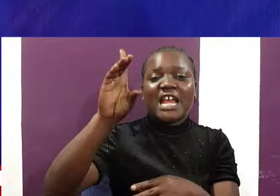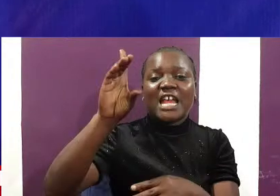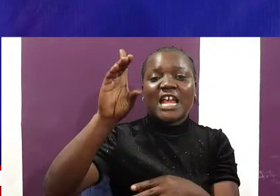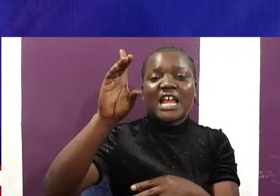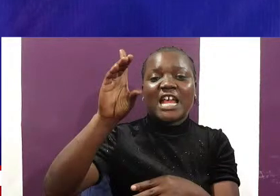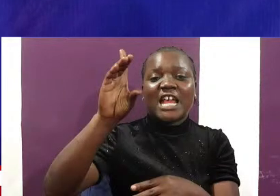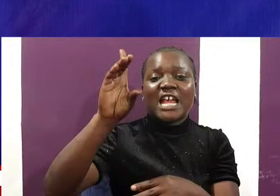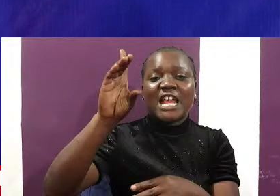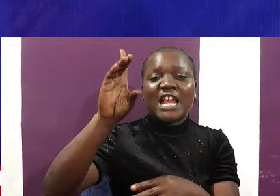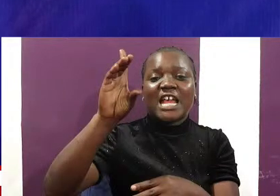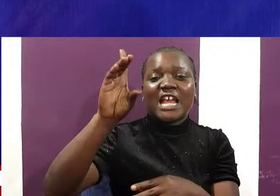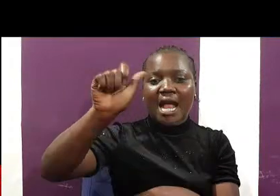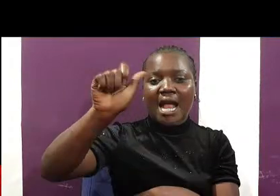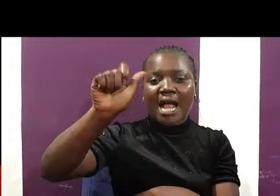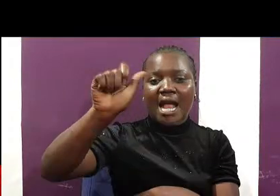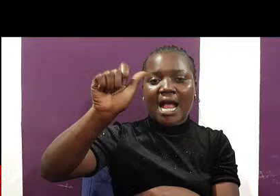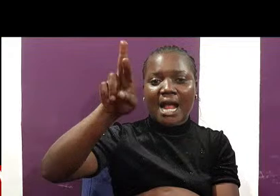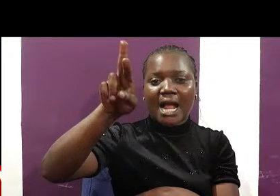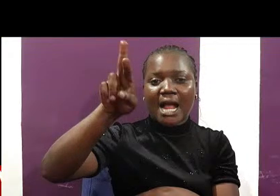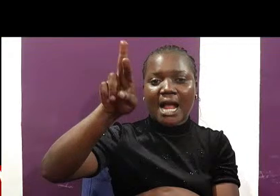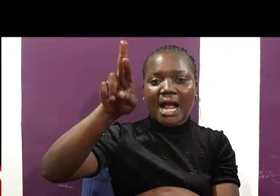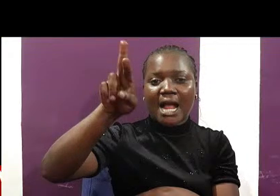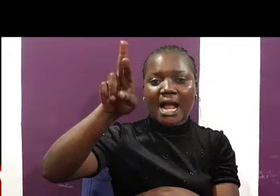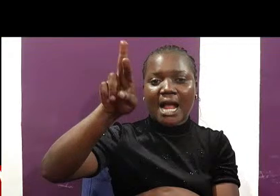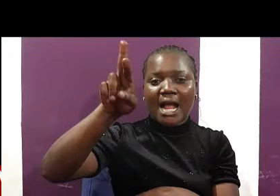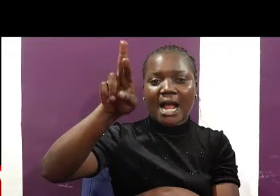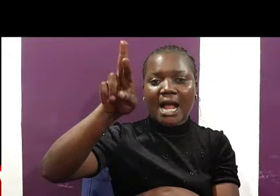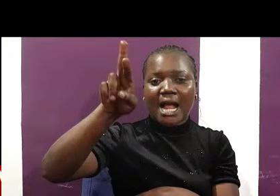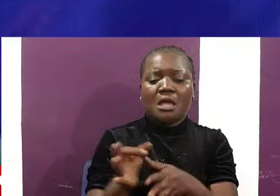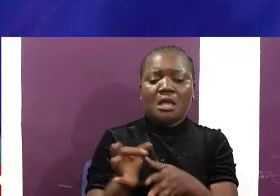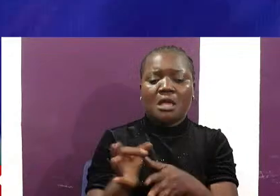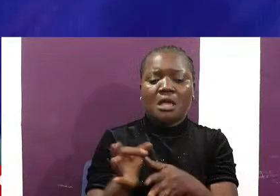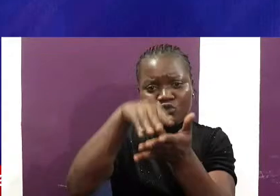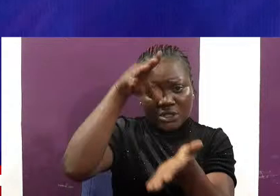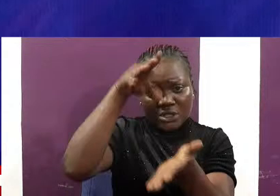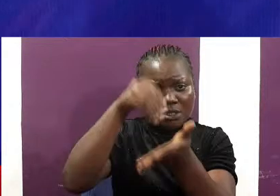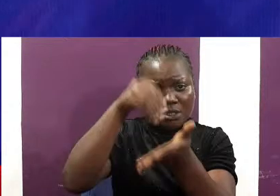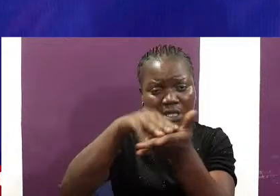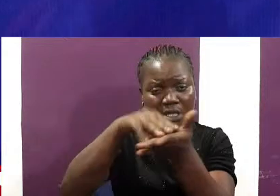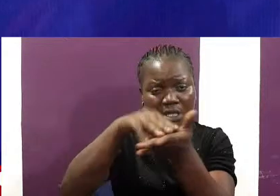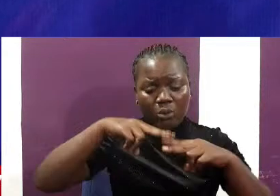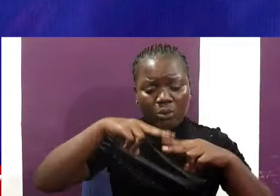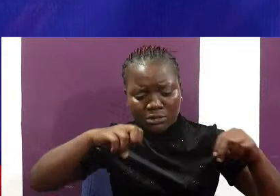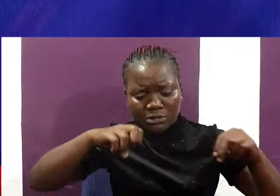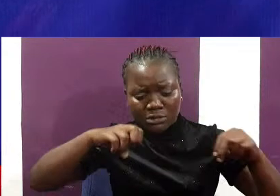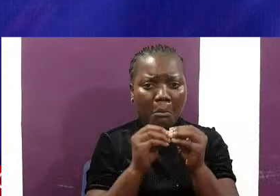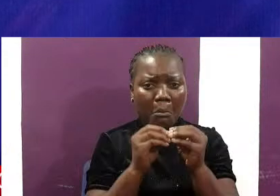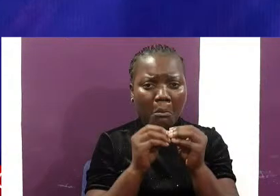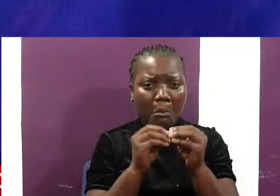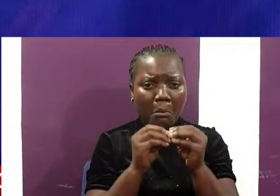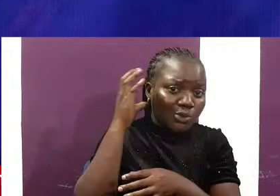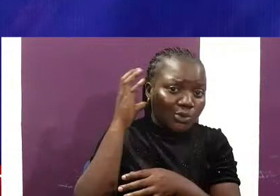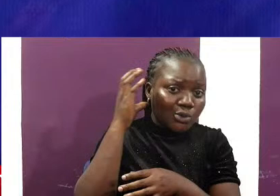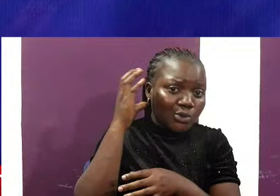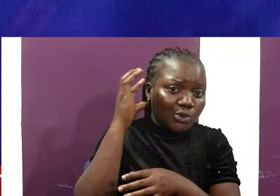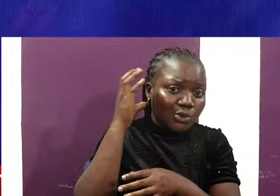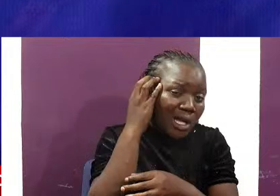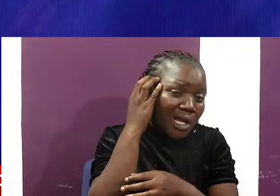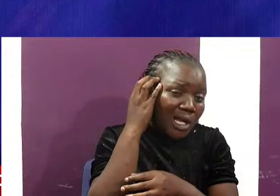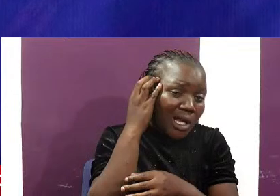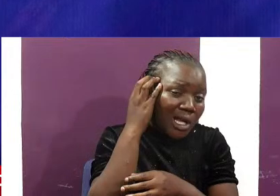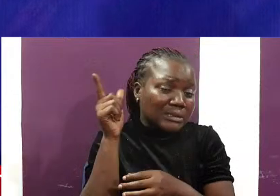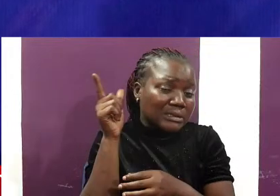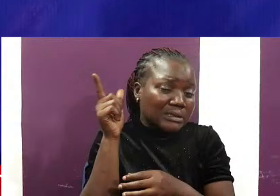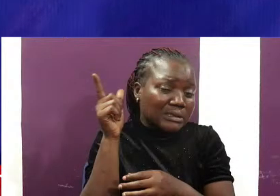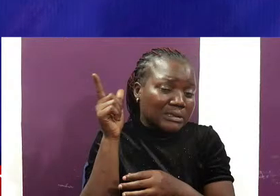yeah, the answer is what I ate programs ni videos or ye ewo gospel broadcast